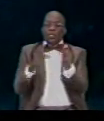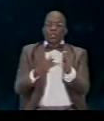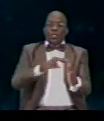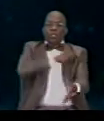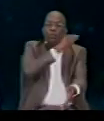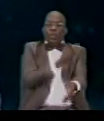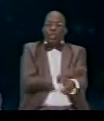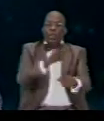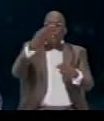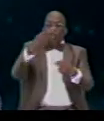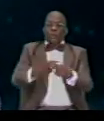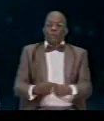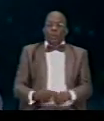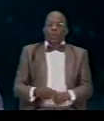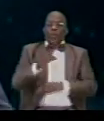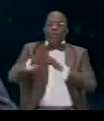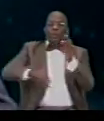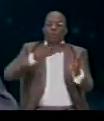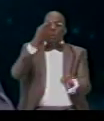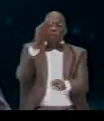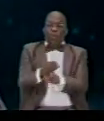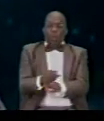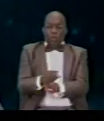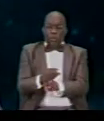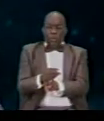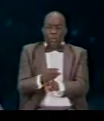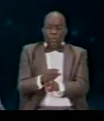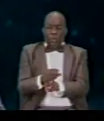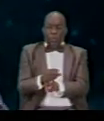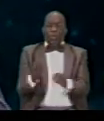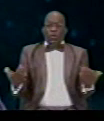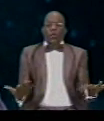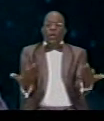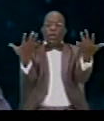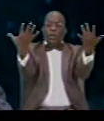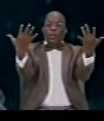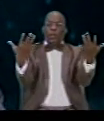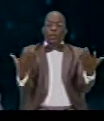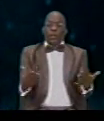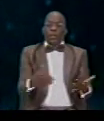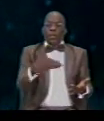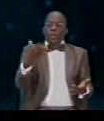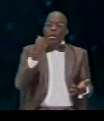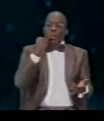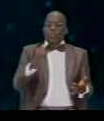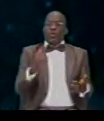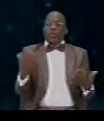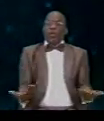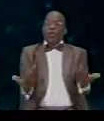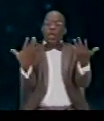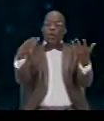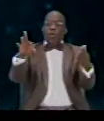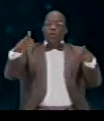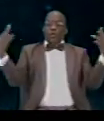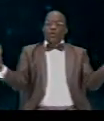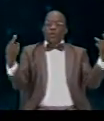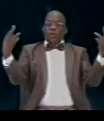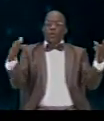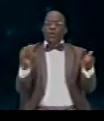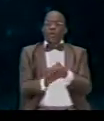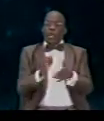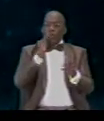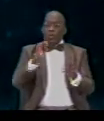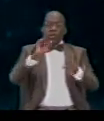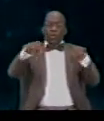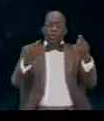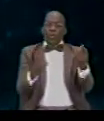we're going to global inferno. Inferno means fire. There's a fire of revival that is going on